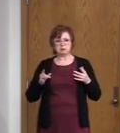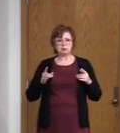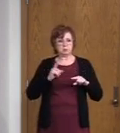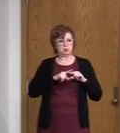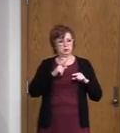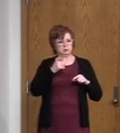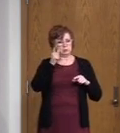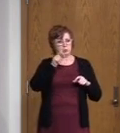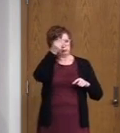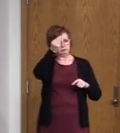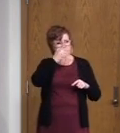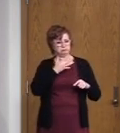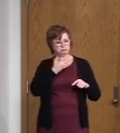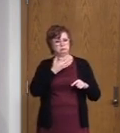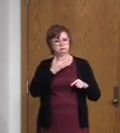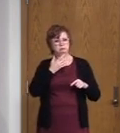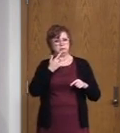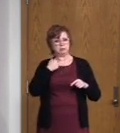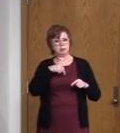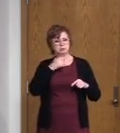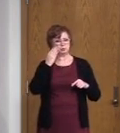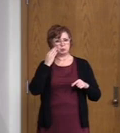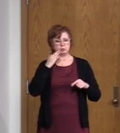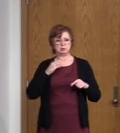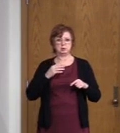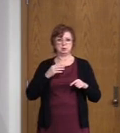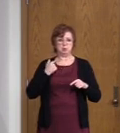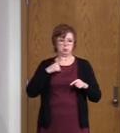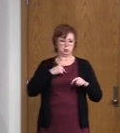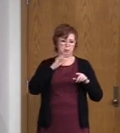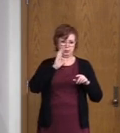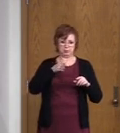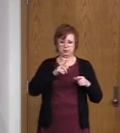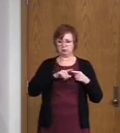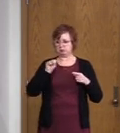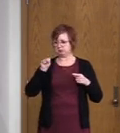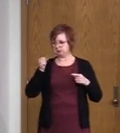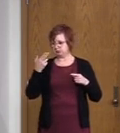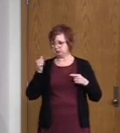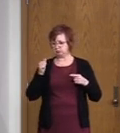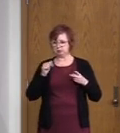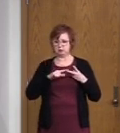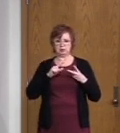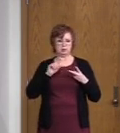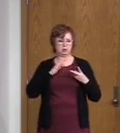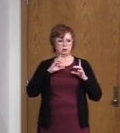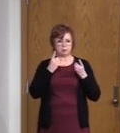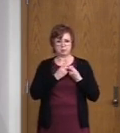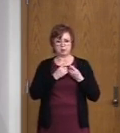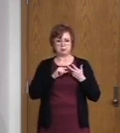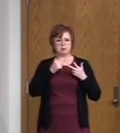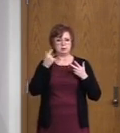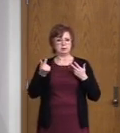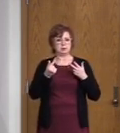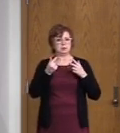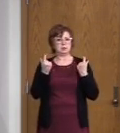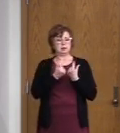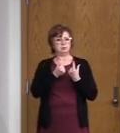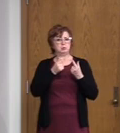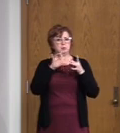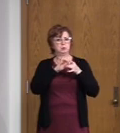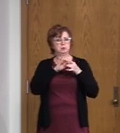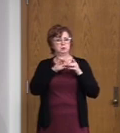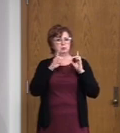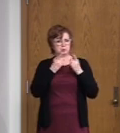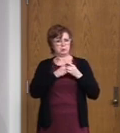need to know about it, and we'll have either ourselves through the SHA, the ministry, or through government relations connect with these